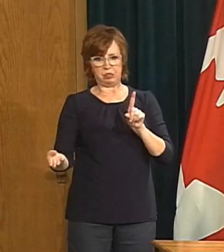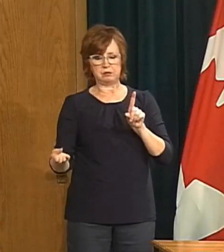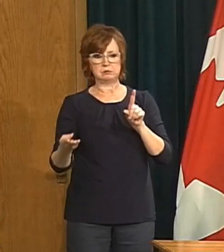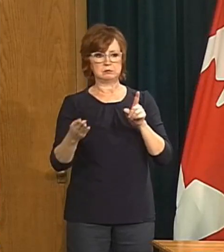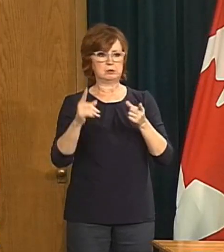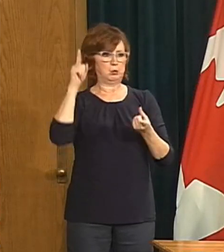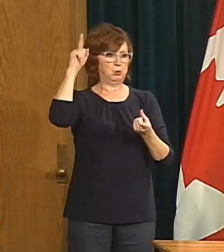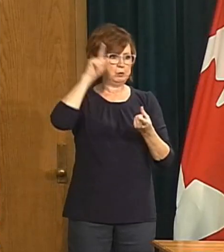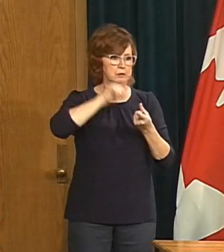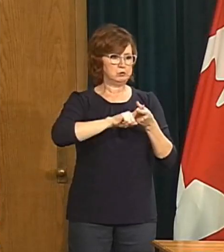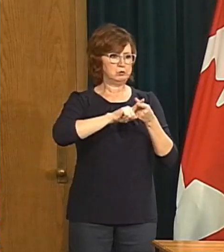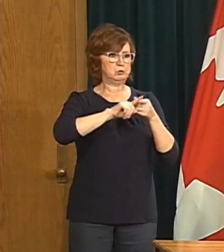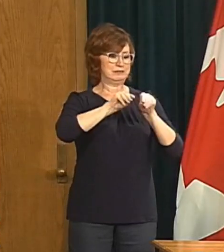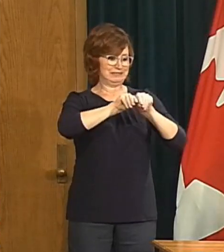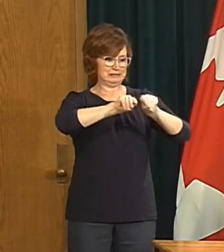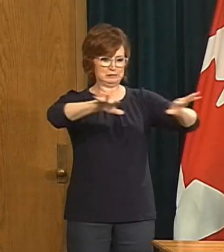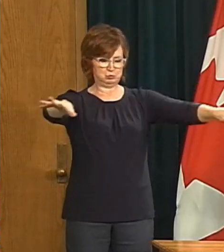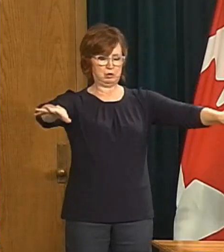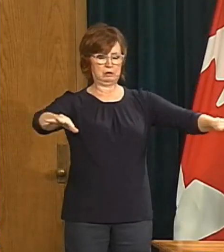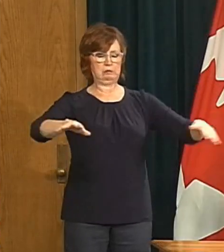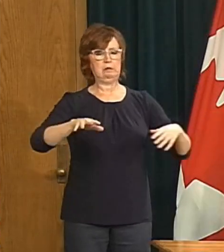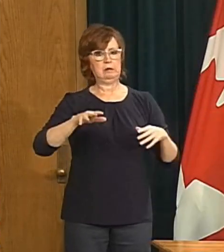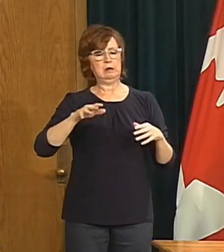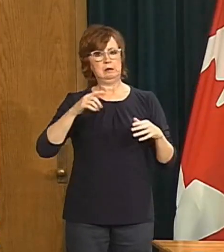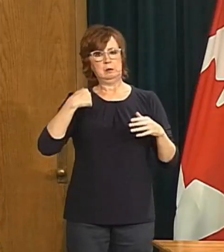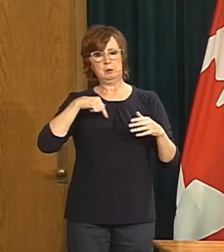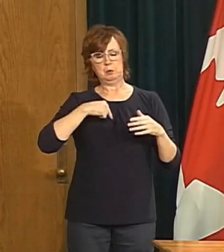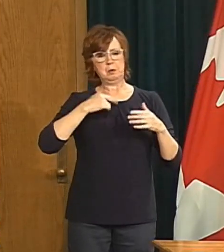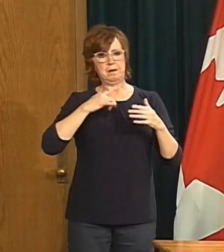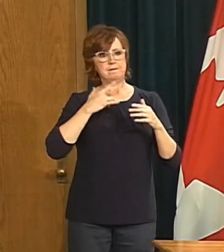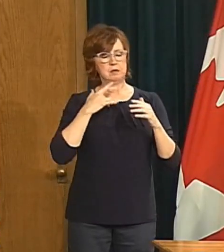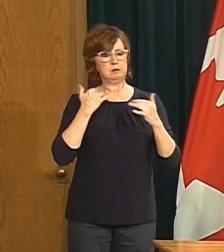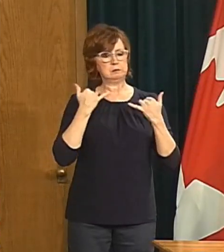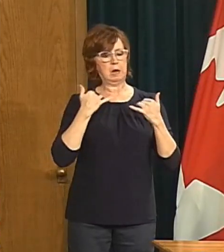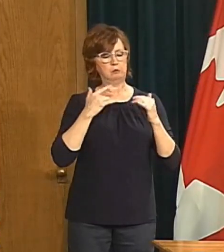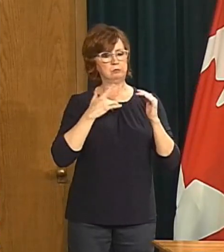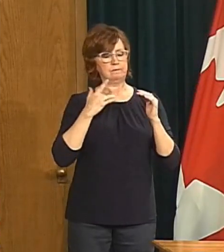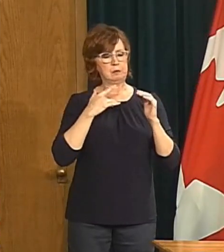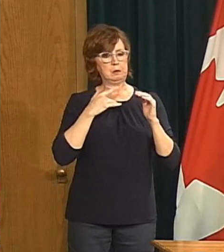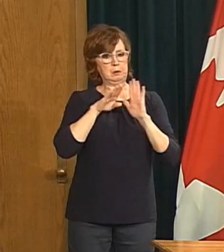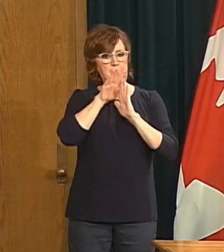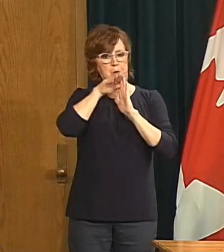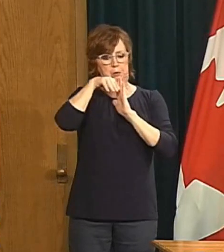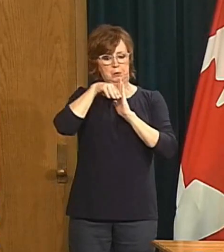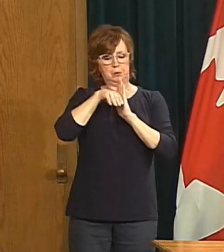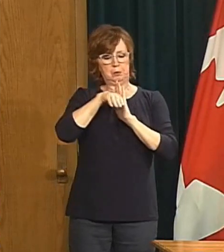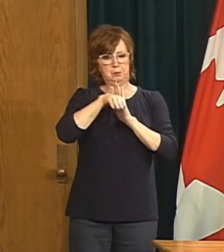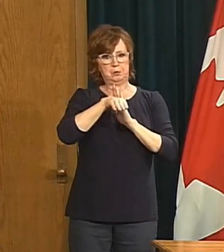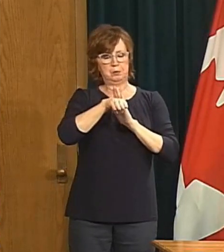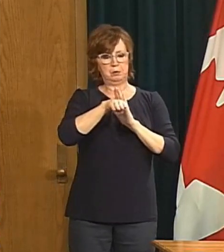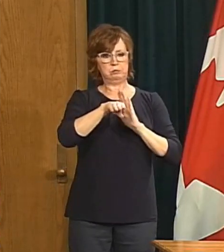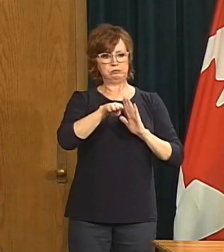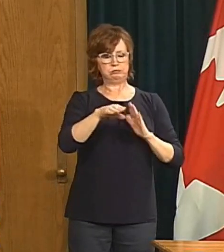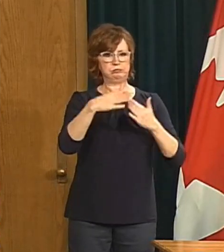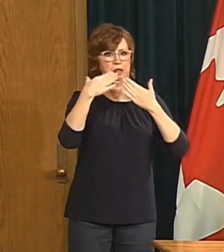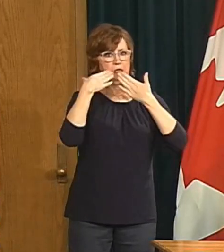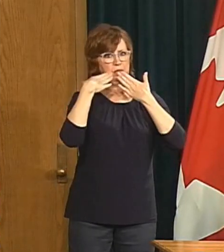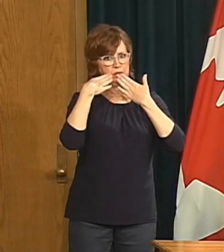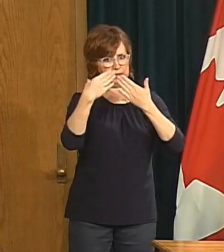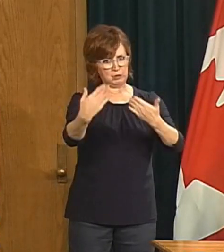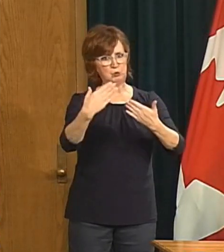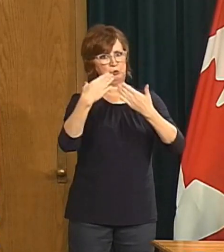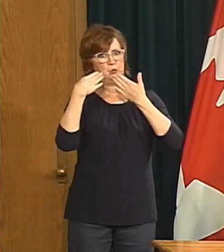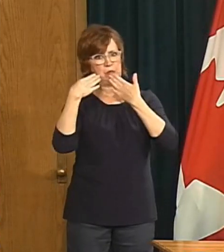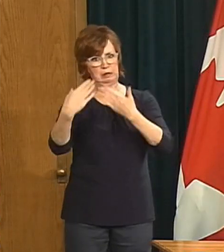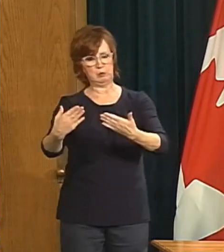a path to do that, and we thank the people of the province for getting us into a position where we can even have this conversation by